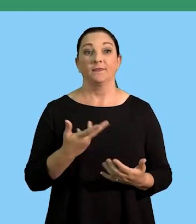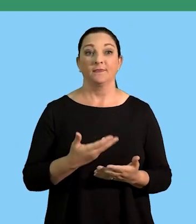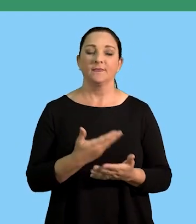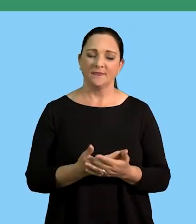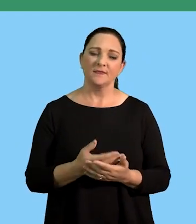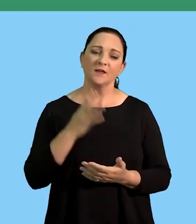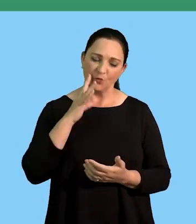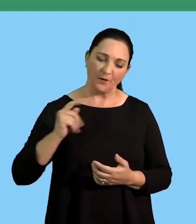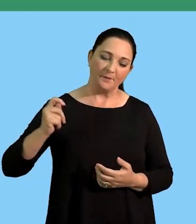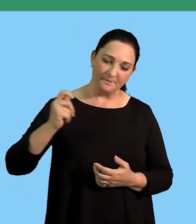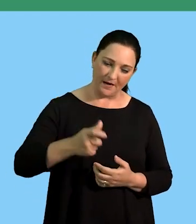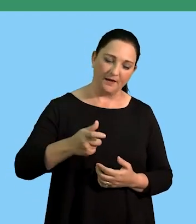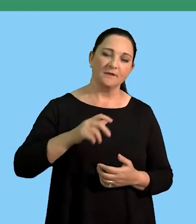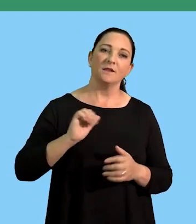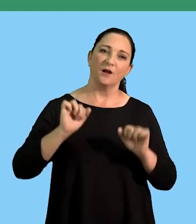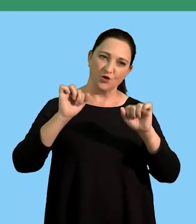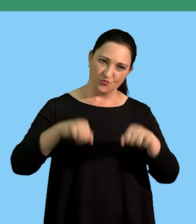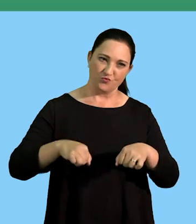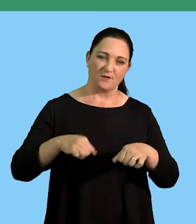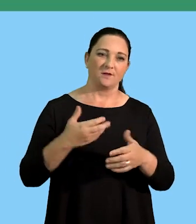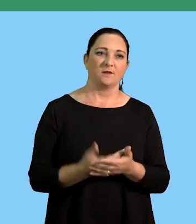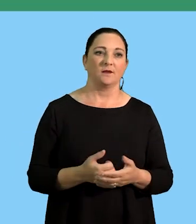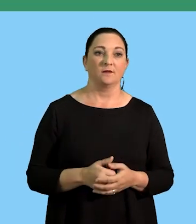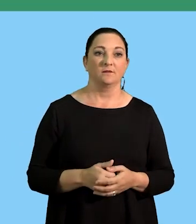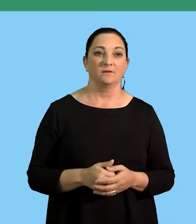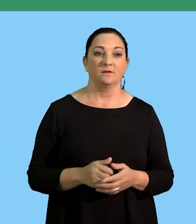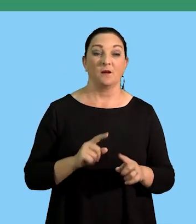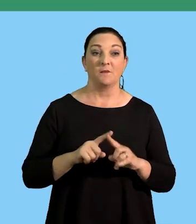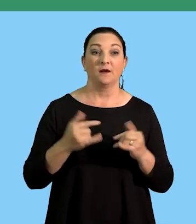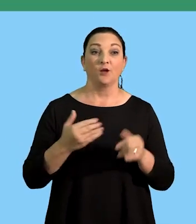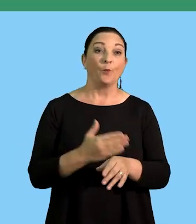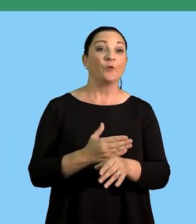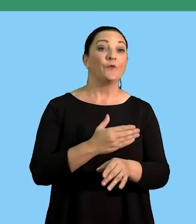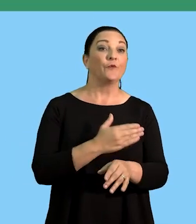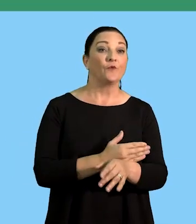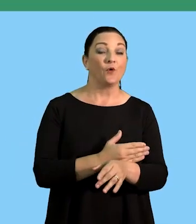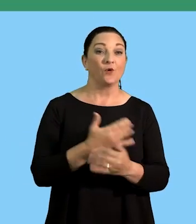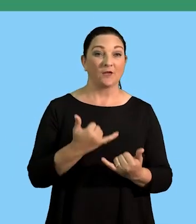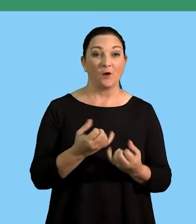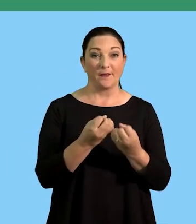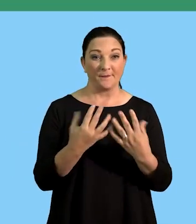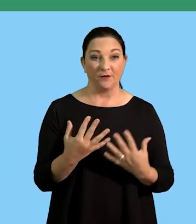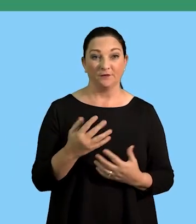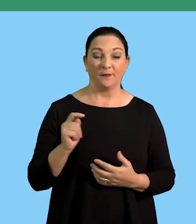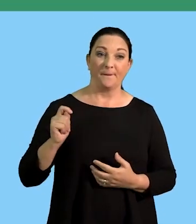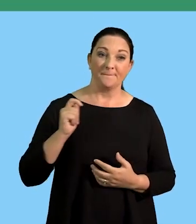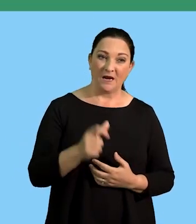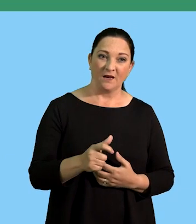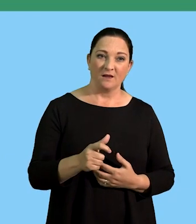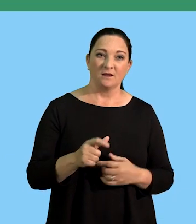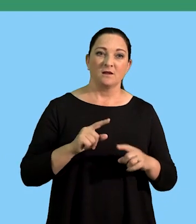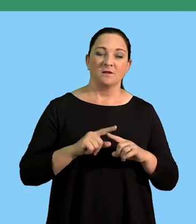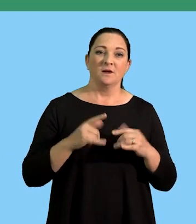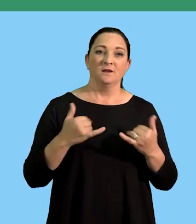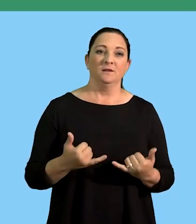paid an agreed upon amount, and then a predetermined amount will be paid out when the